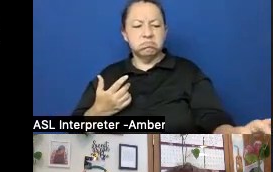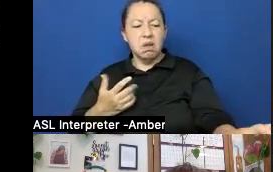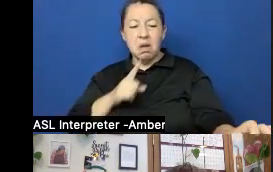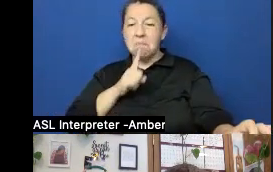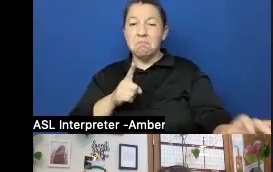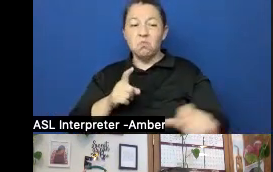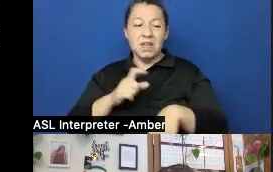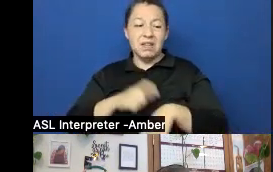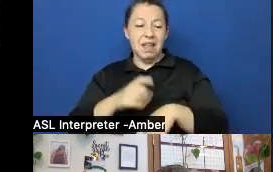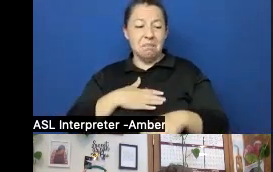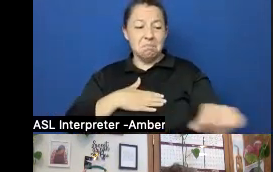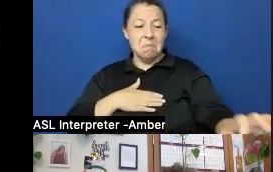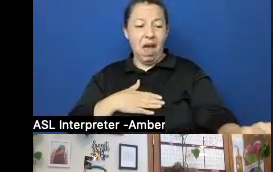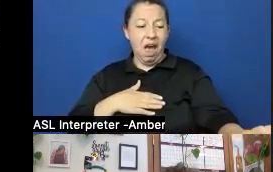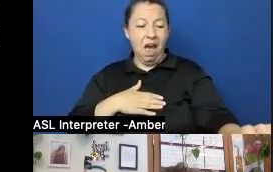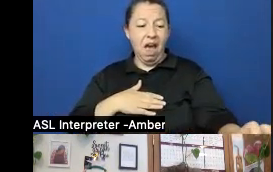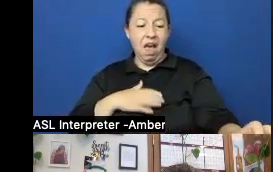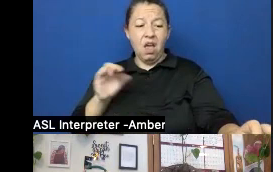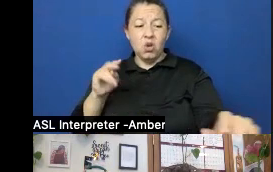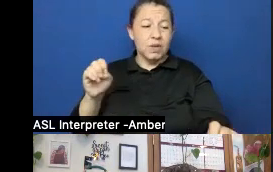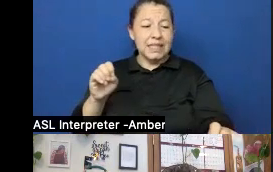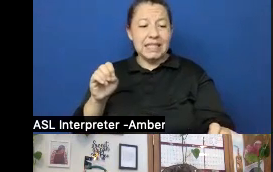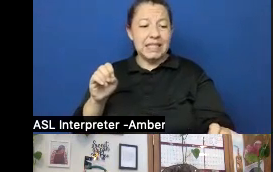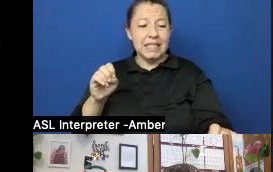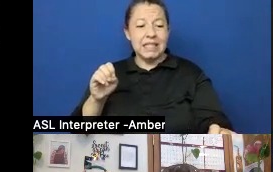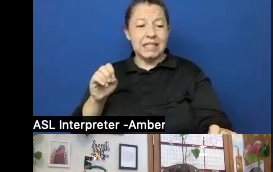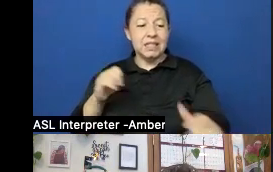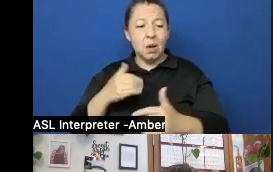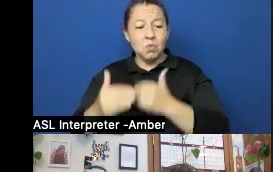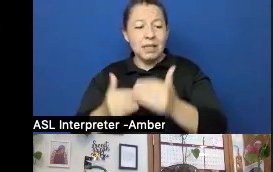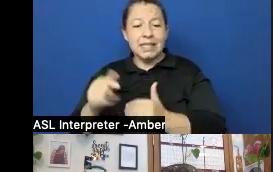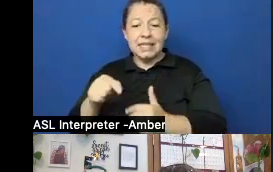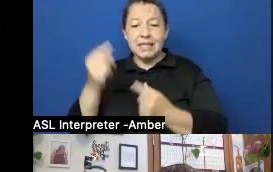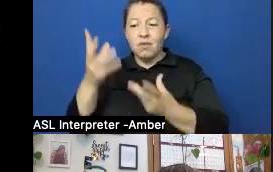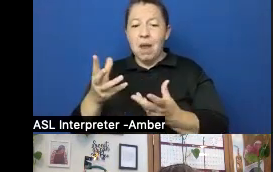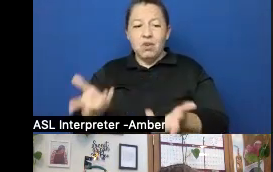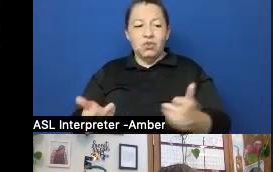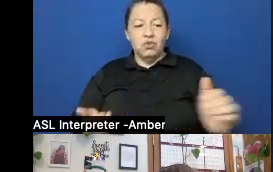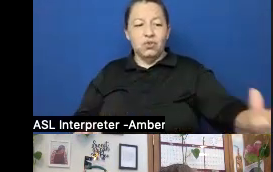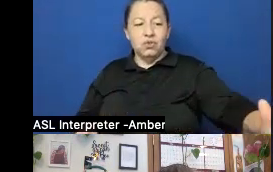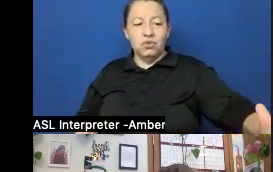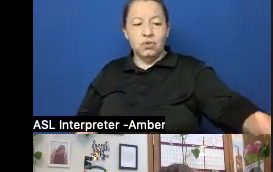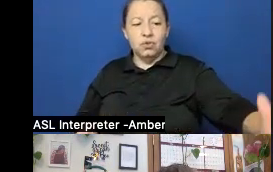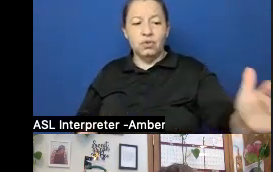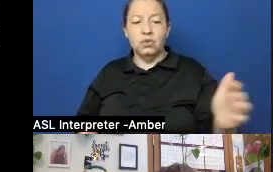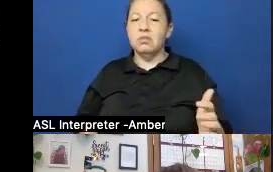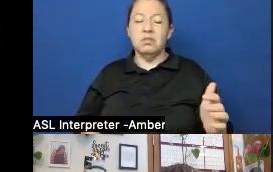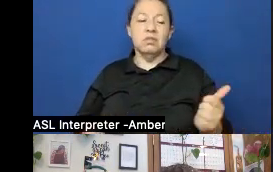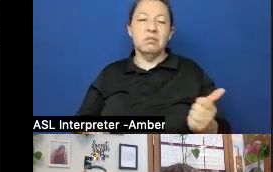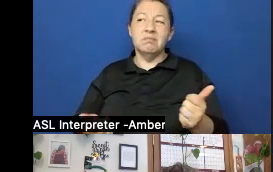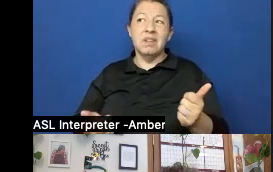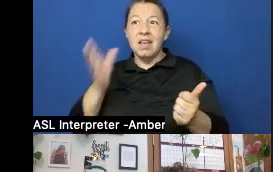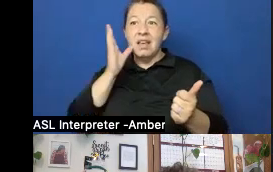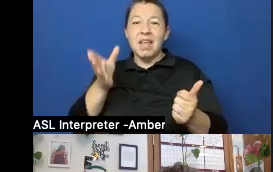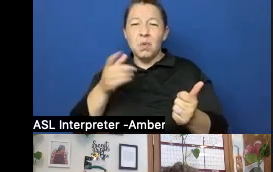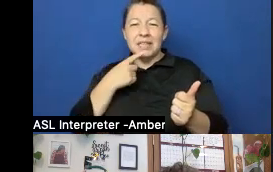time Christine processing the information is, and they'll say things like elders will become really angry, or ceremonial